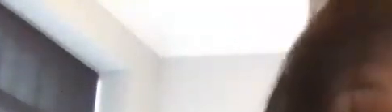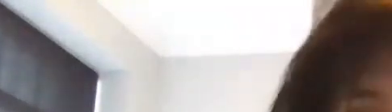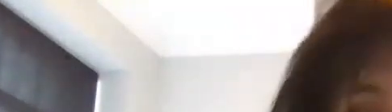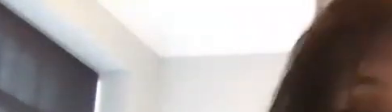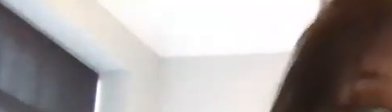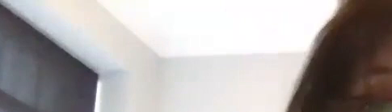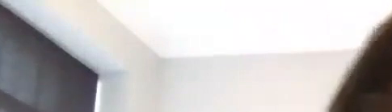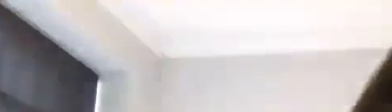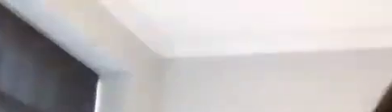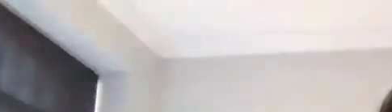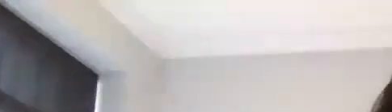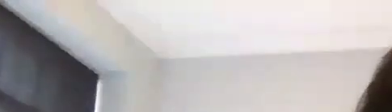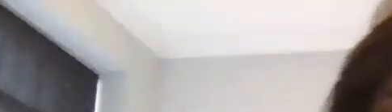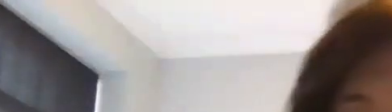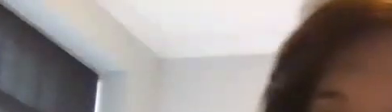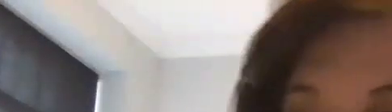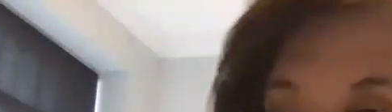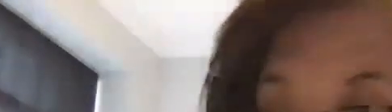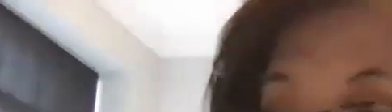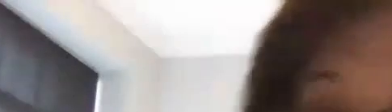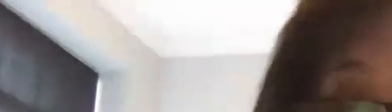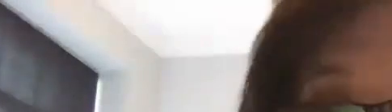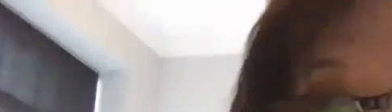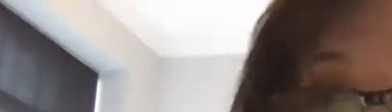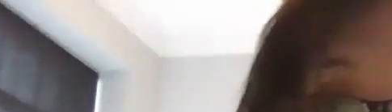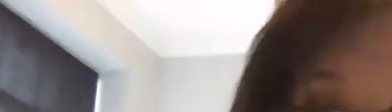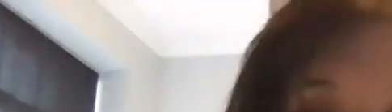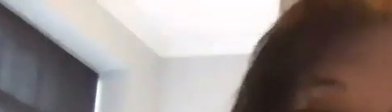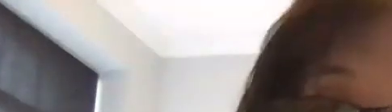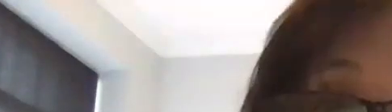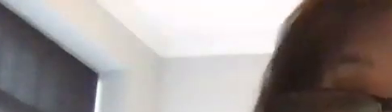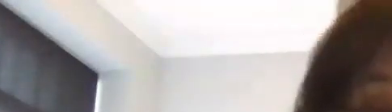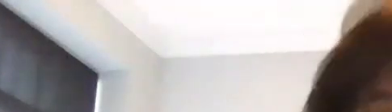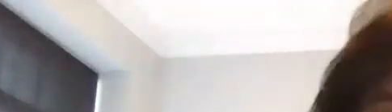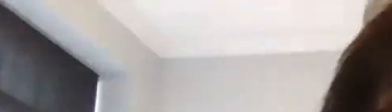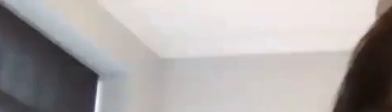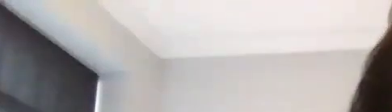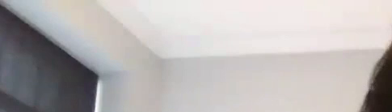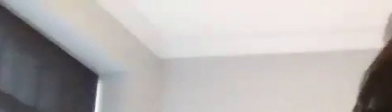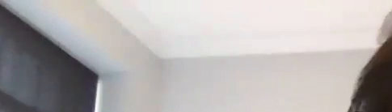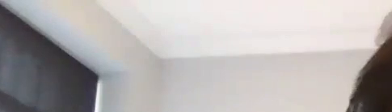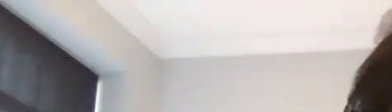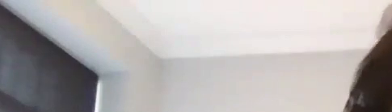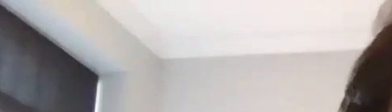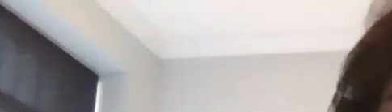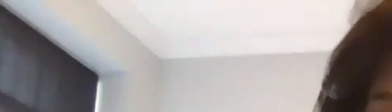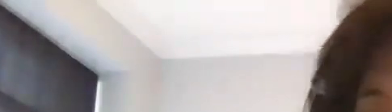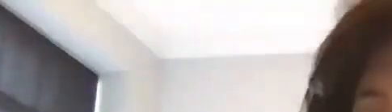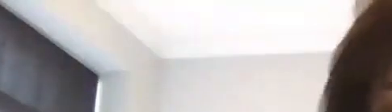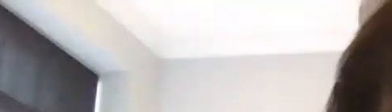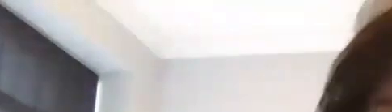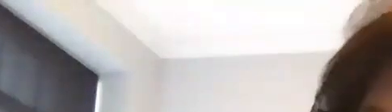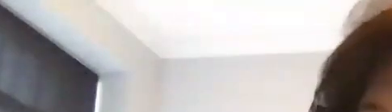be a relative, could be a caretaker, or it could be a stranger on the phone who is looking to separate you from your